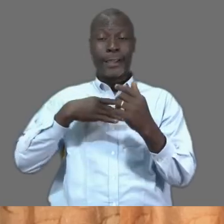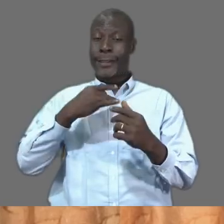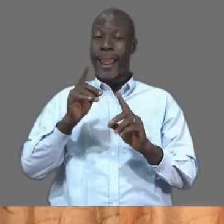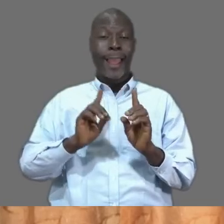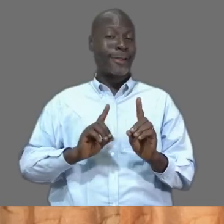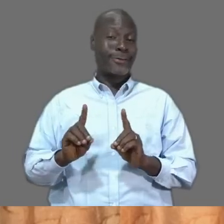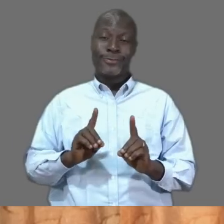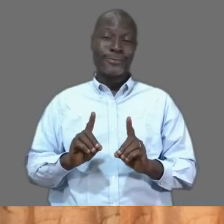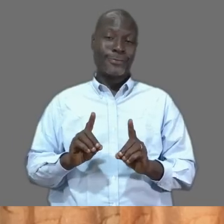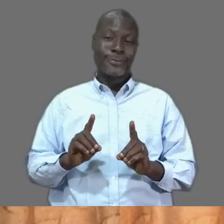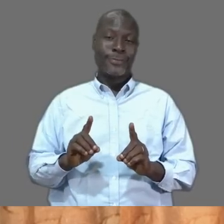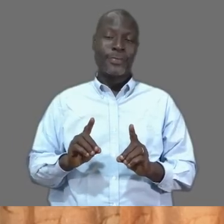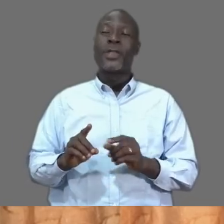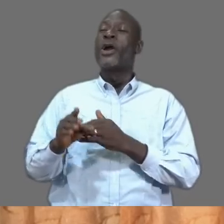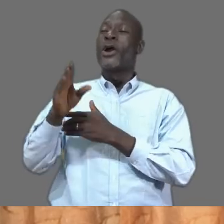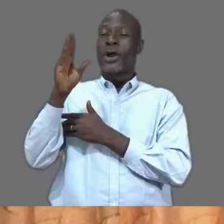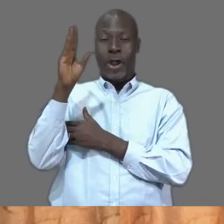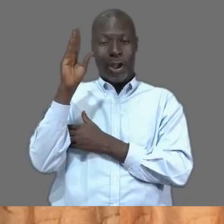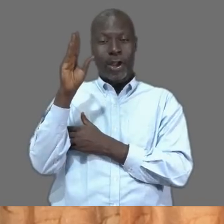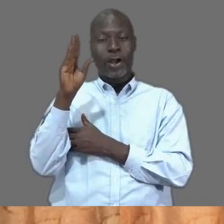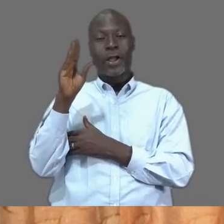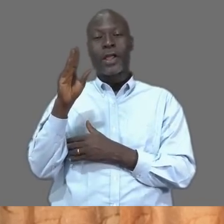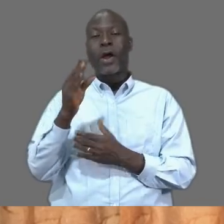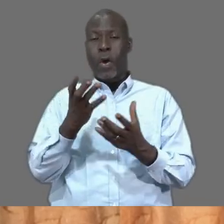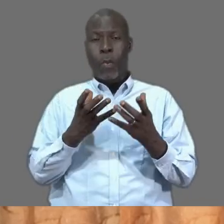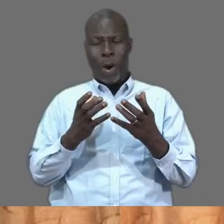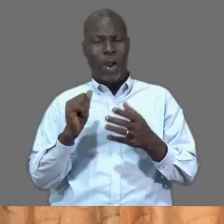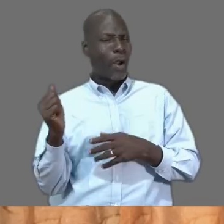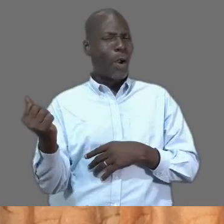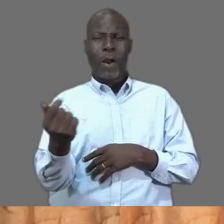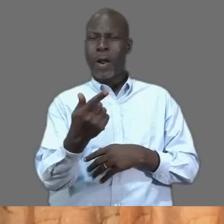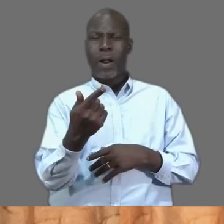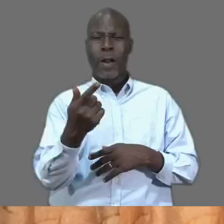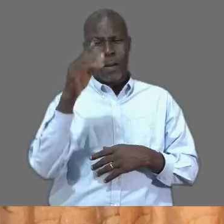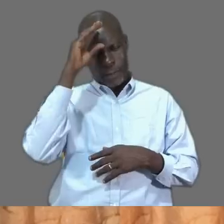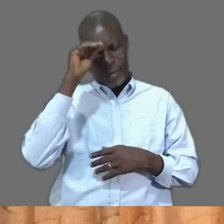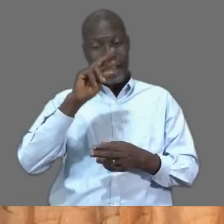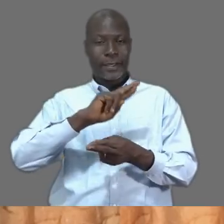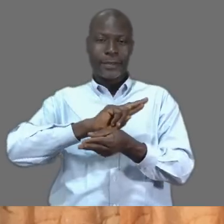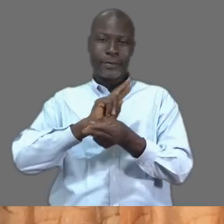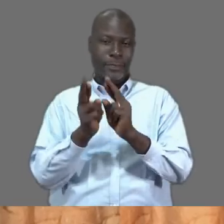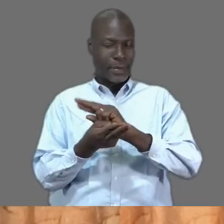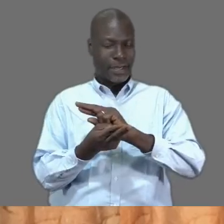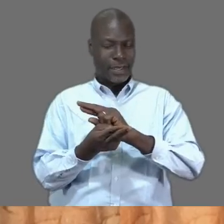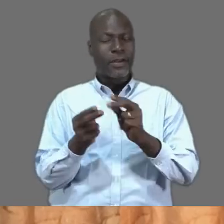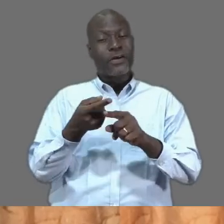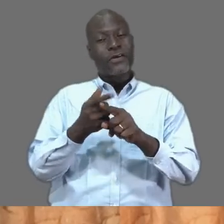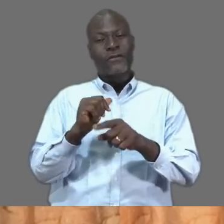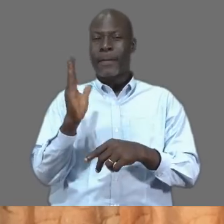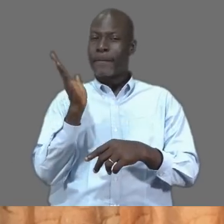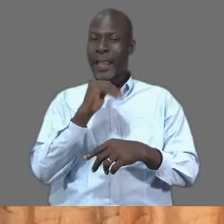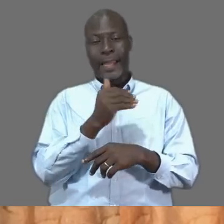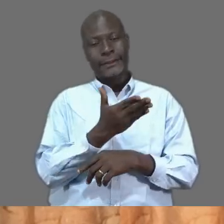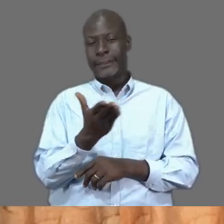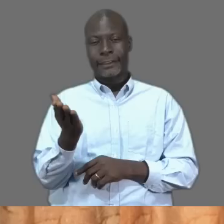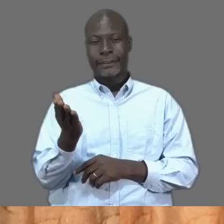ena oye. Onyango pon ope se nipa es sacra na jing. If you inform so and the